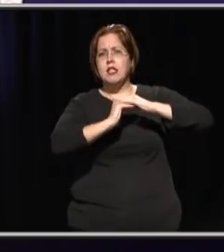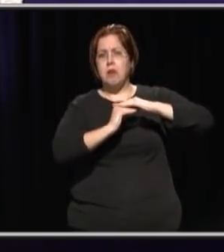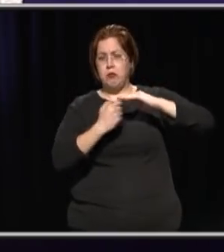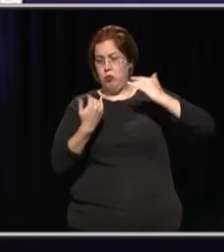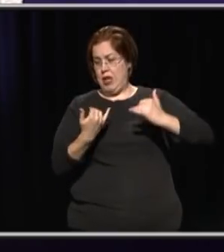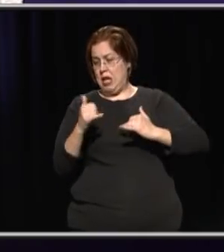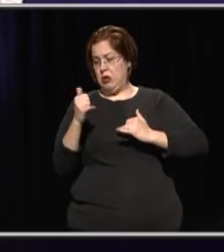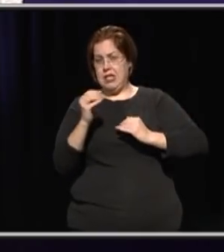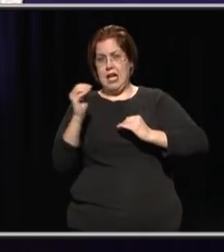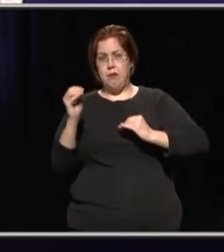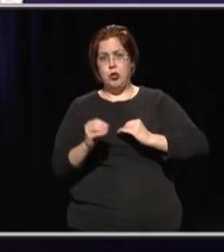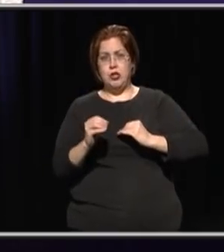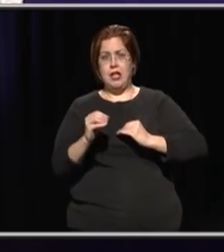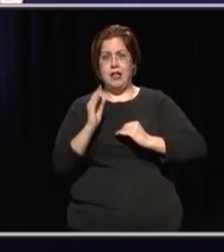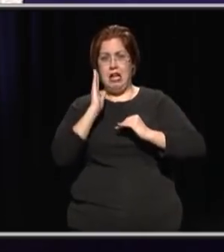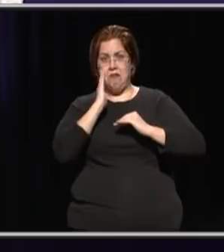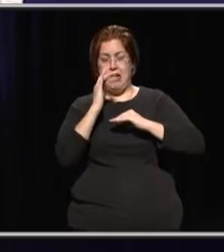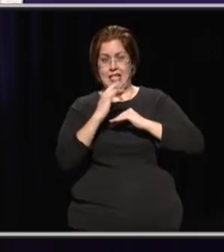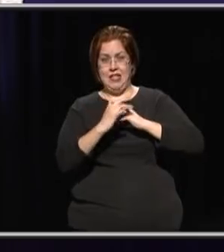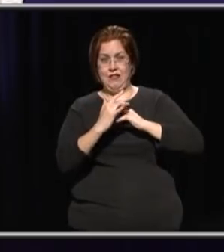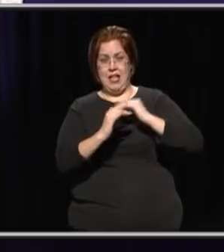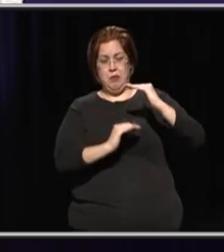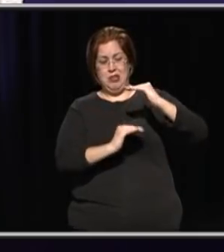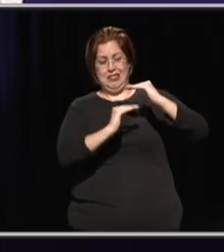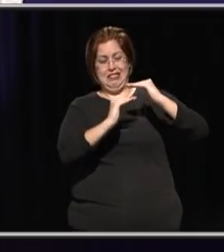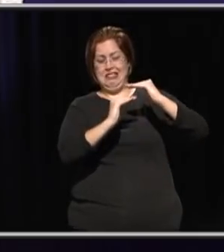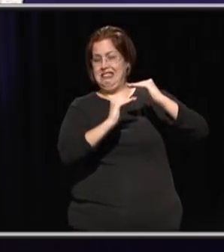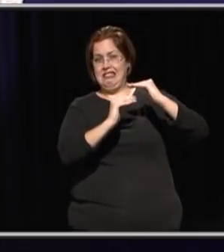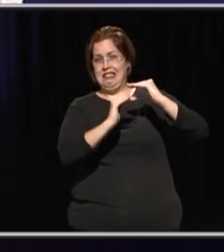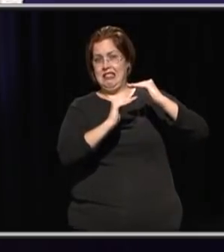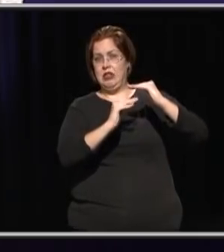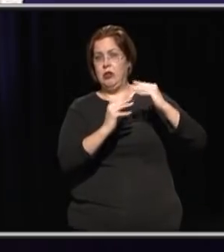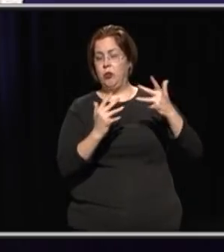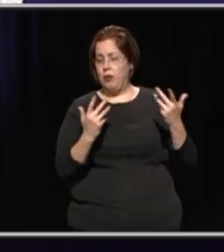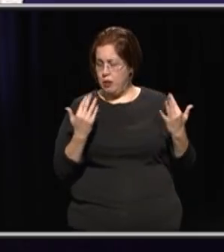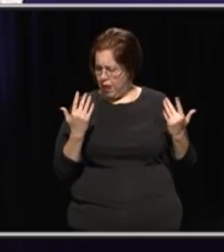10% of staffed available beds. We're at,